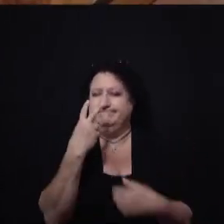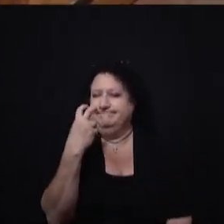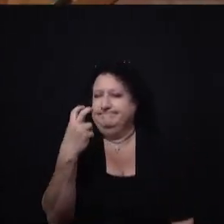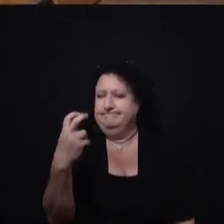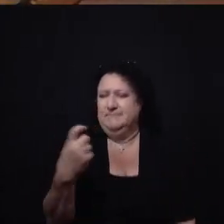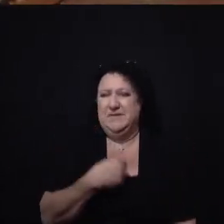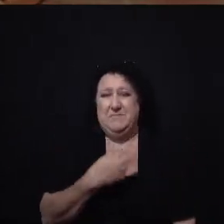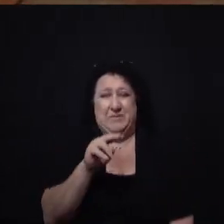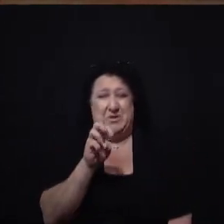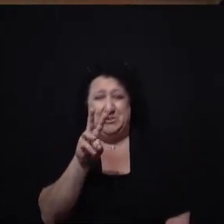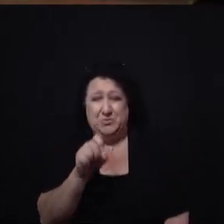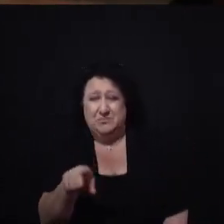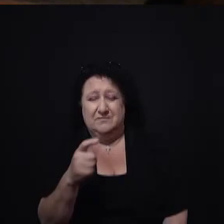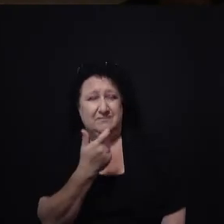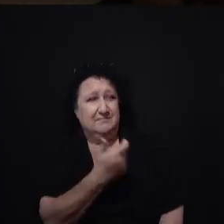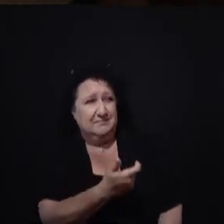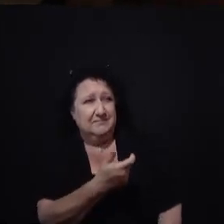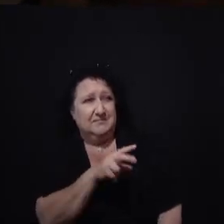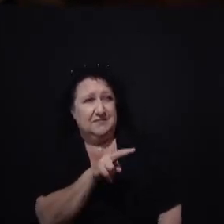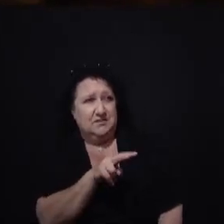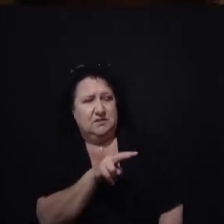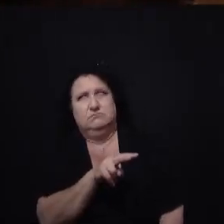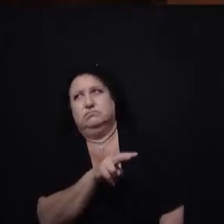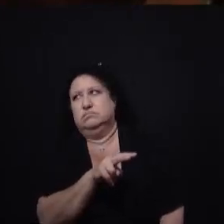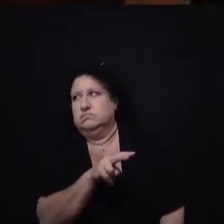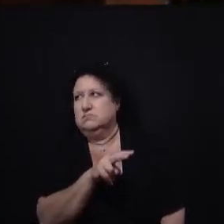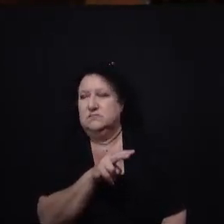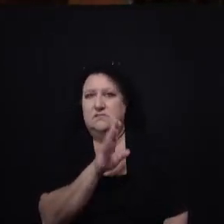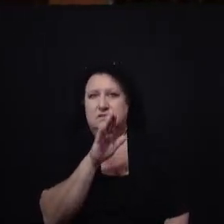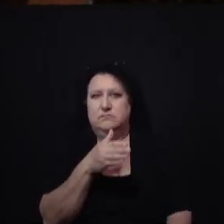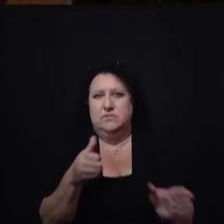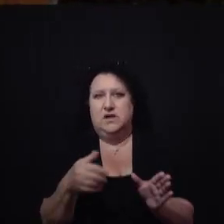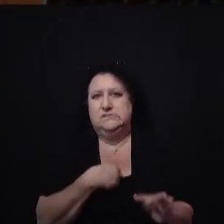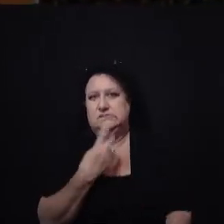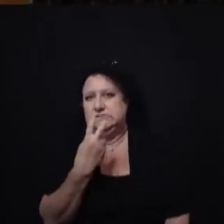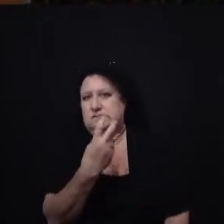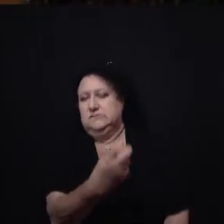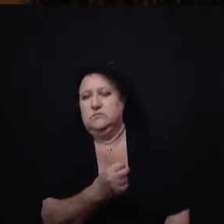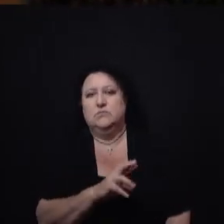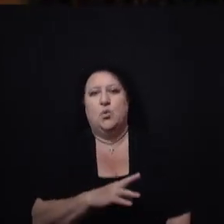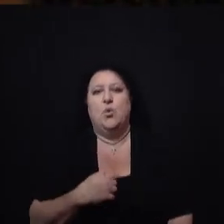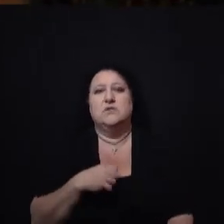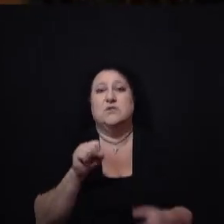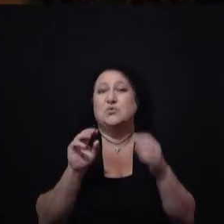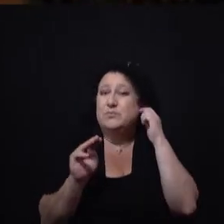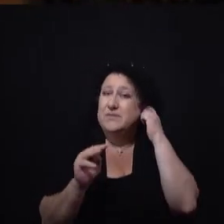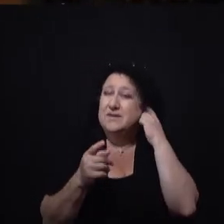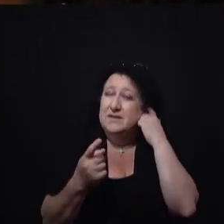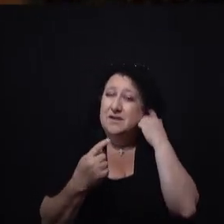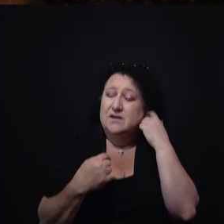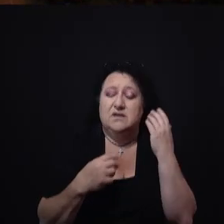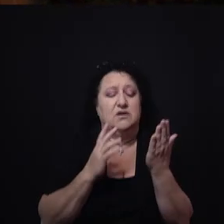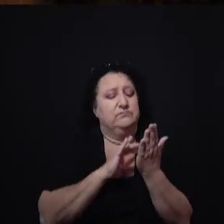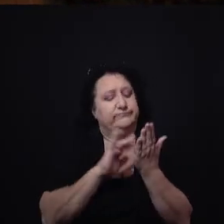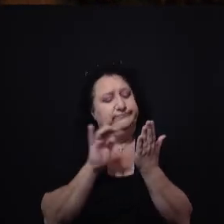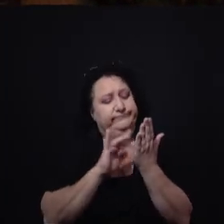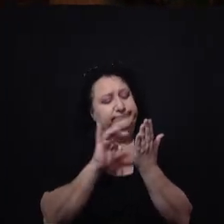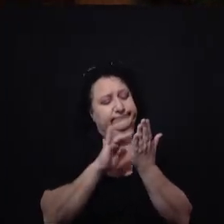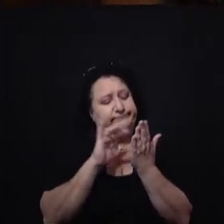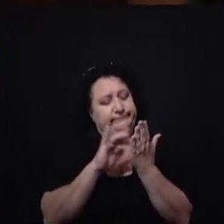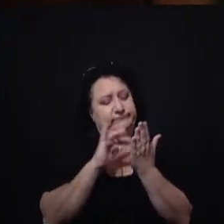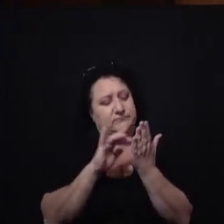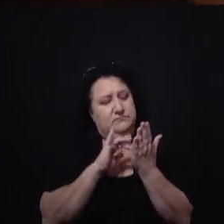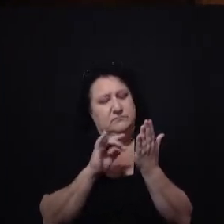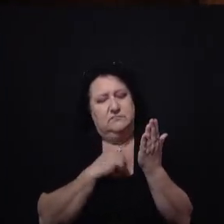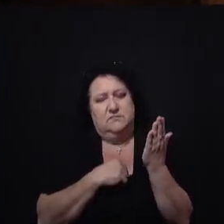news. Right now, you might be tempted to doubt that plan as you scroll through social media. Right now, you might be tempted to doubt that plan